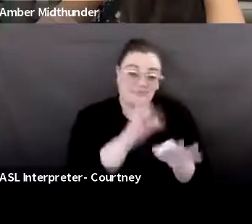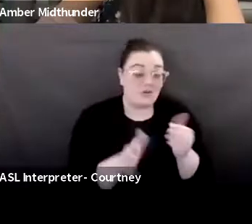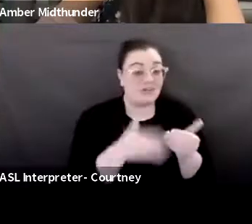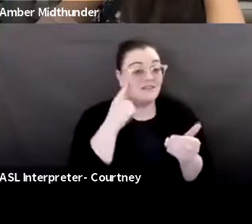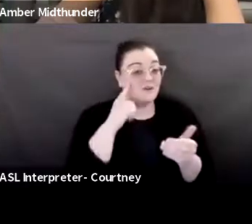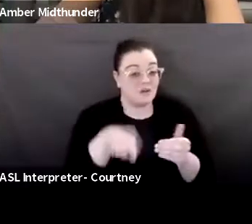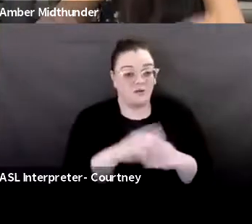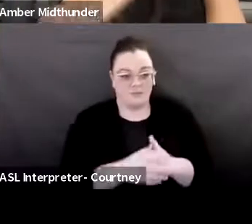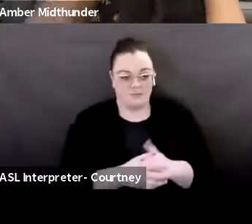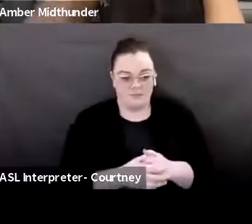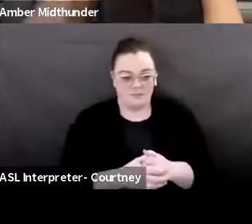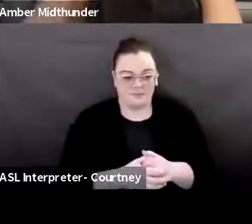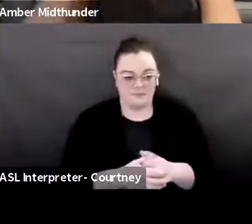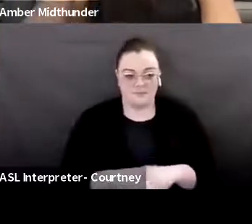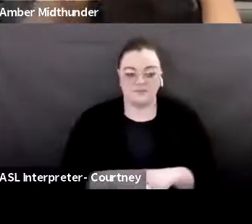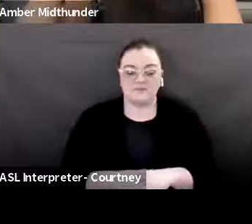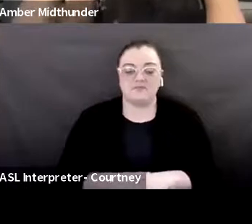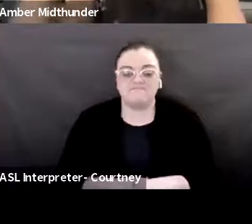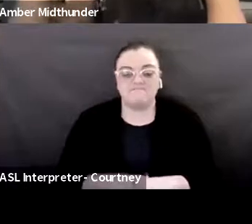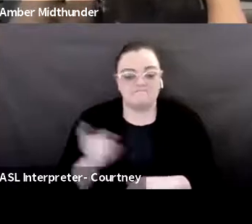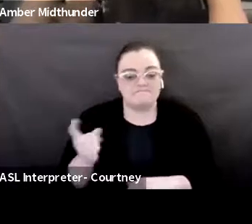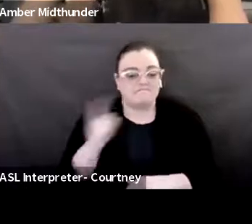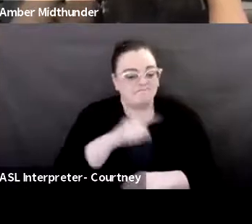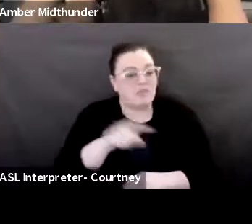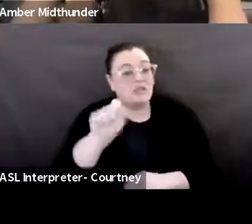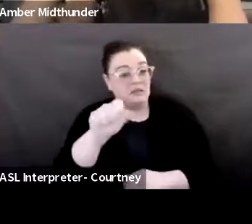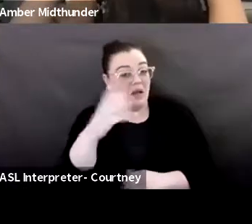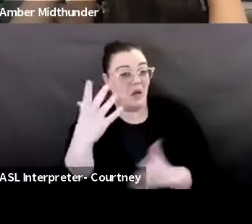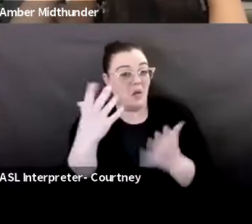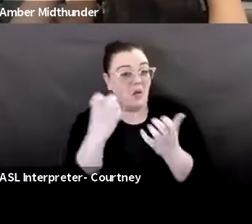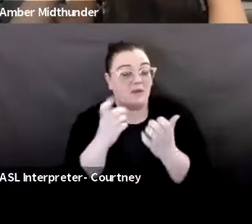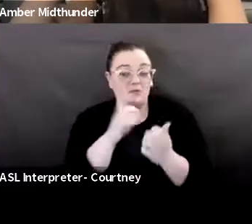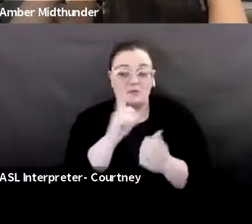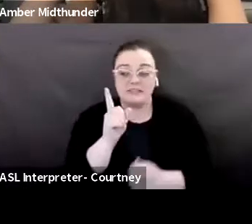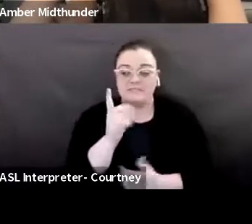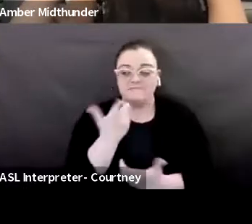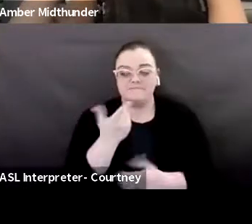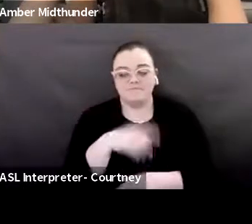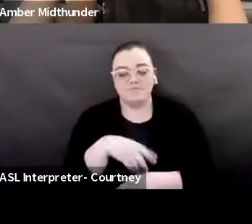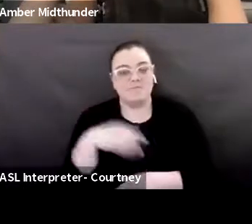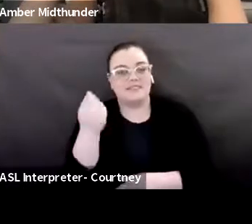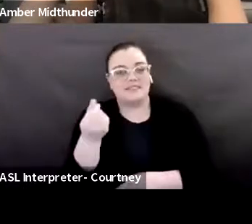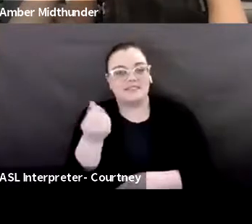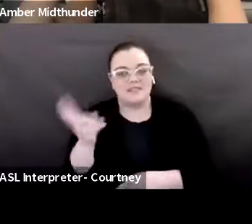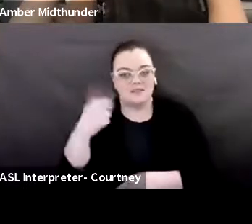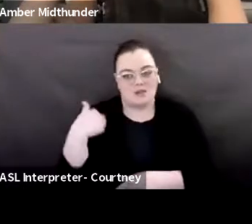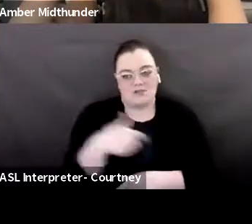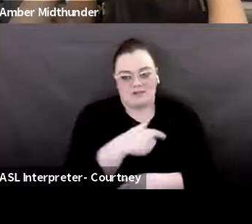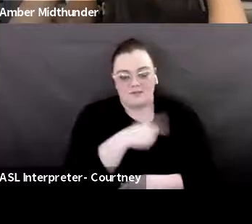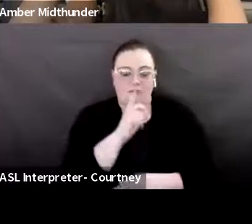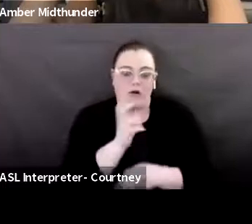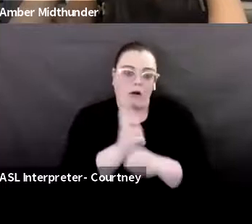Kimberly, I see you unmuted. Yeah, well, just, you know, there's several of us that, and this is such a heartbreaking part